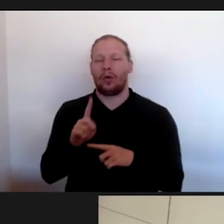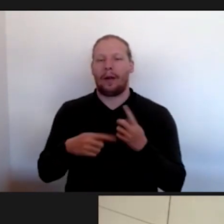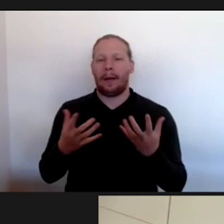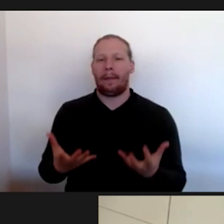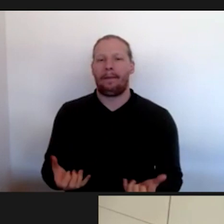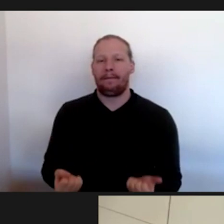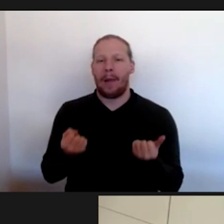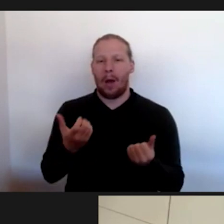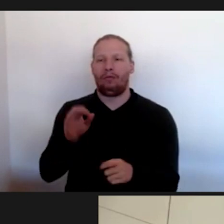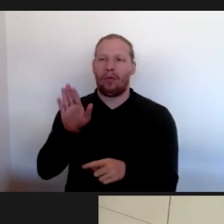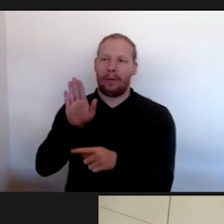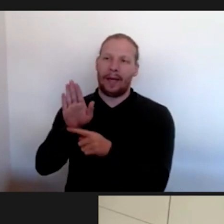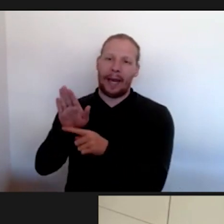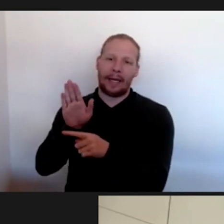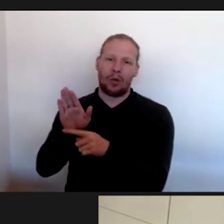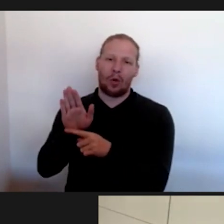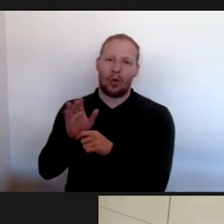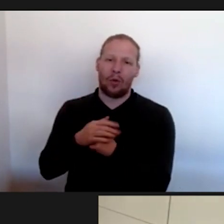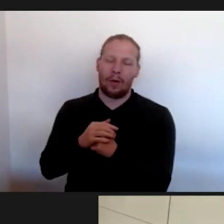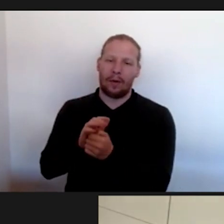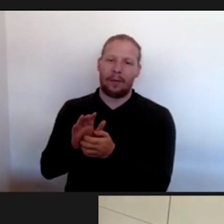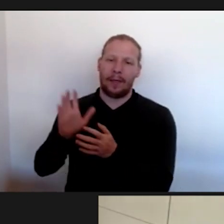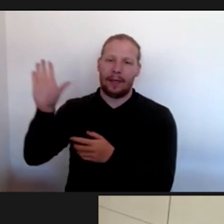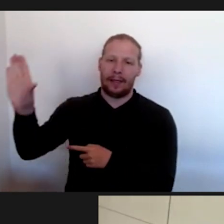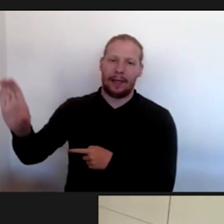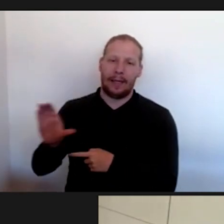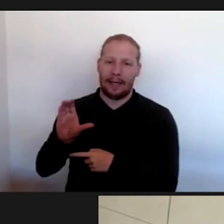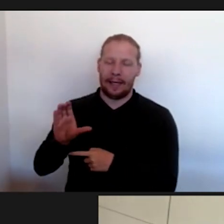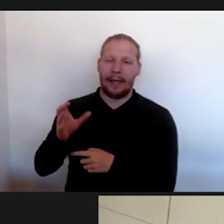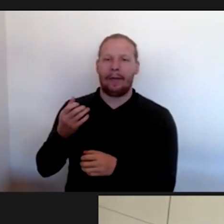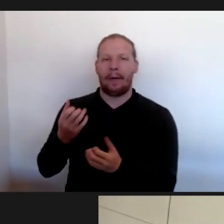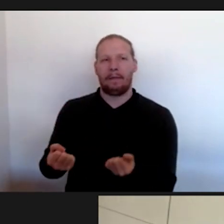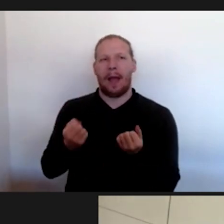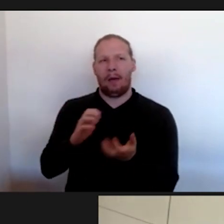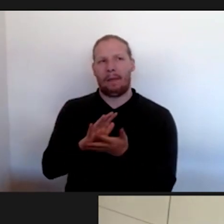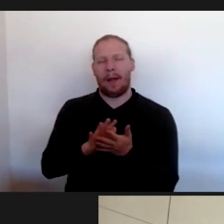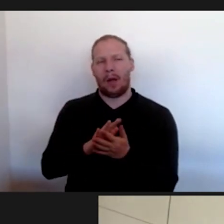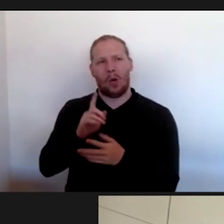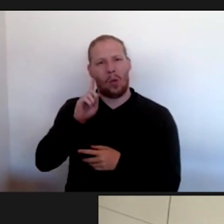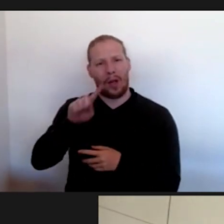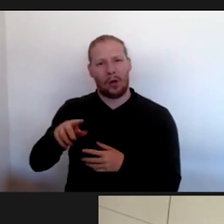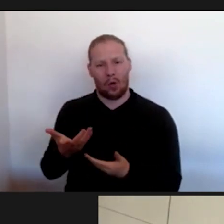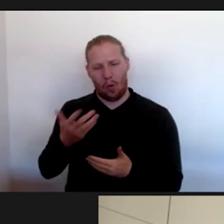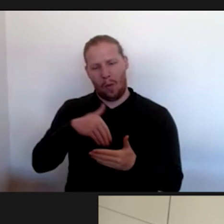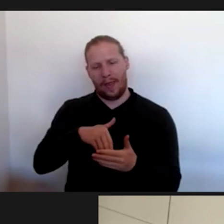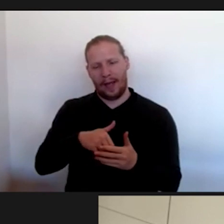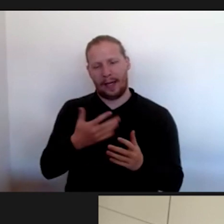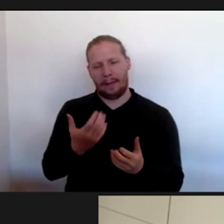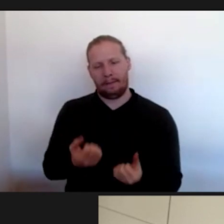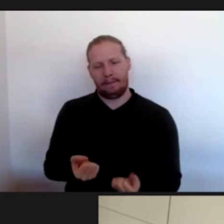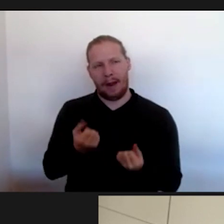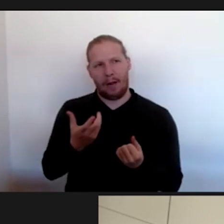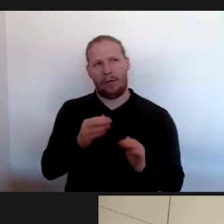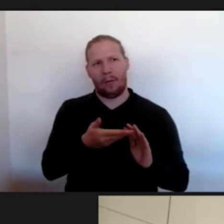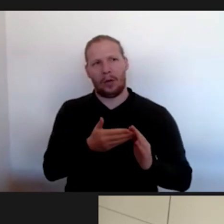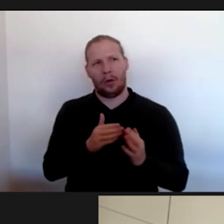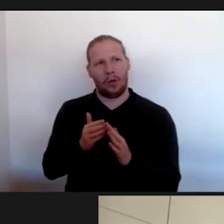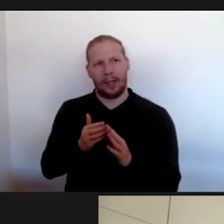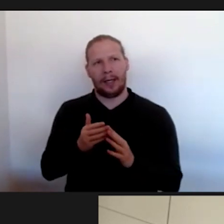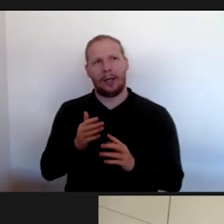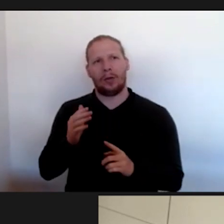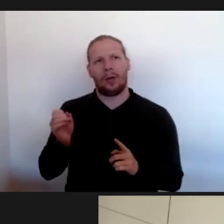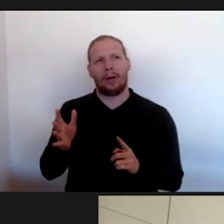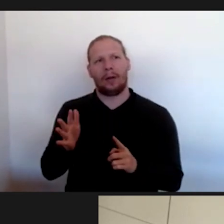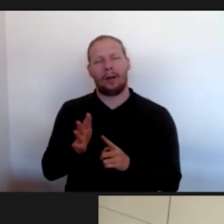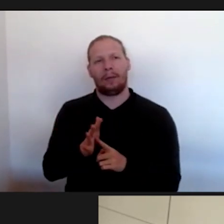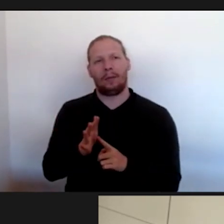external. We try to overlook the power that comes from within from the community. So please be mindful. Even